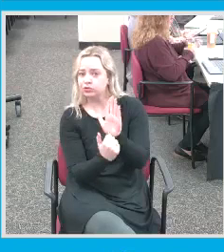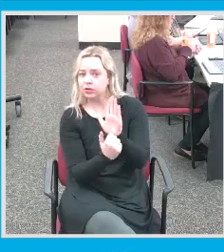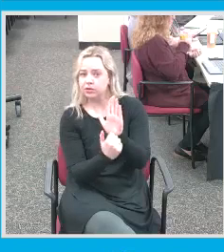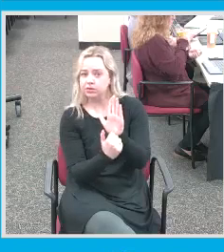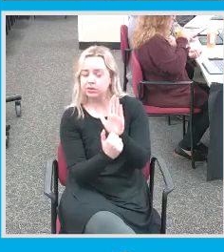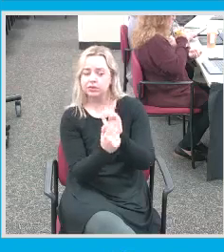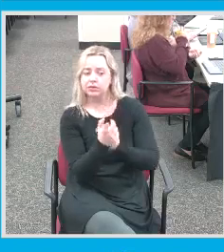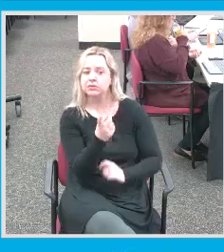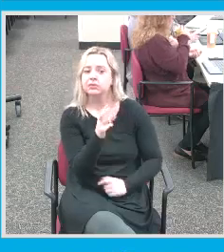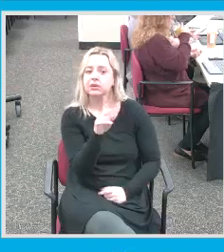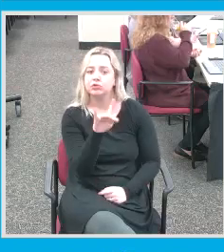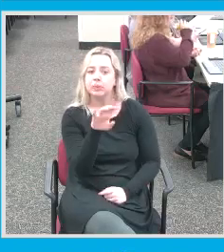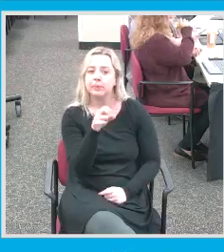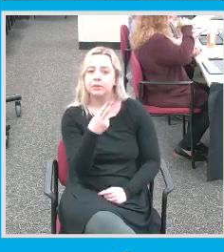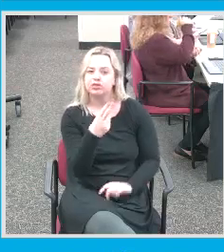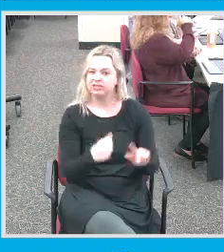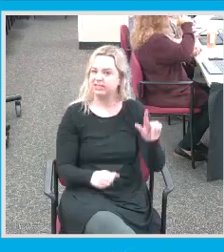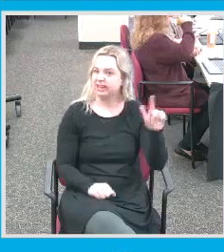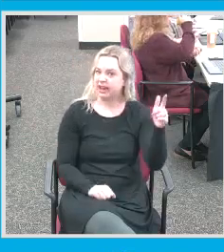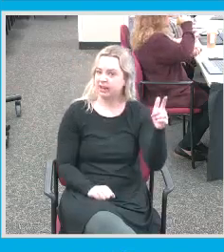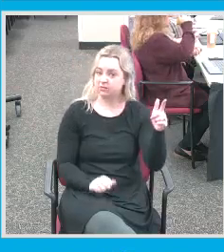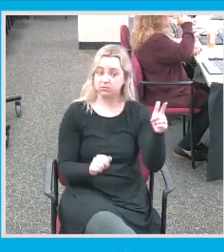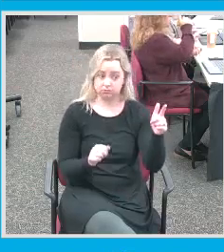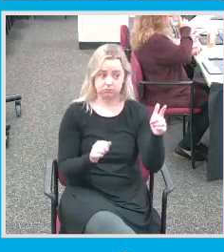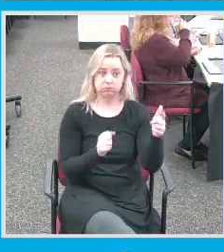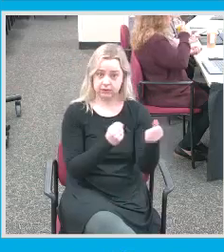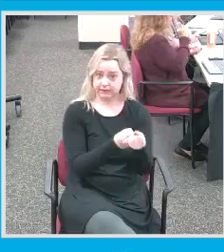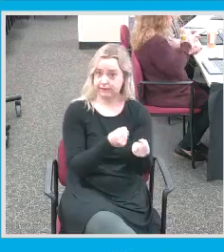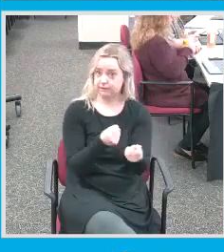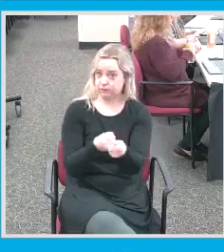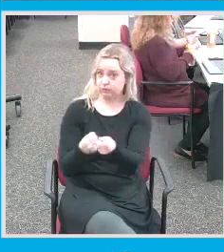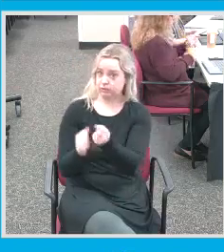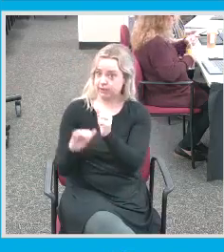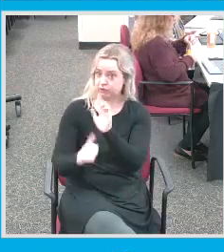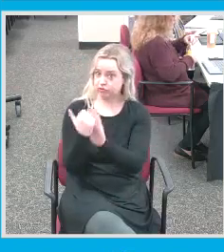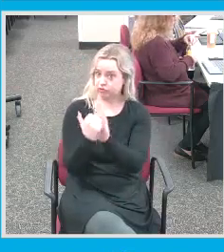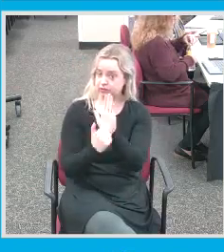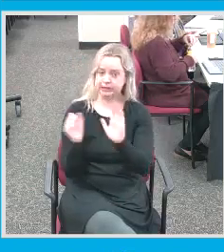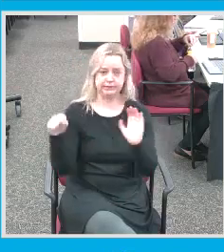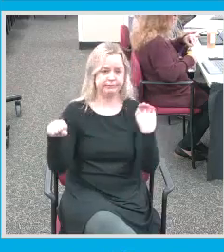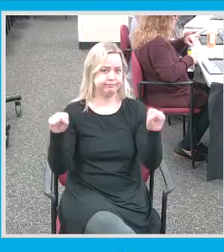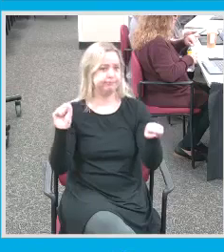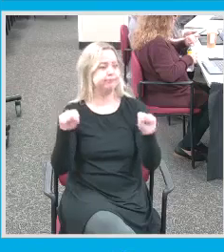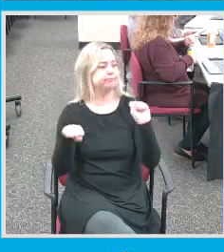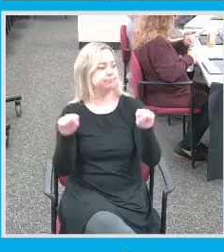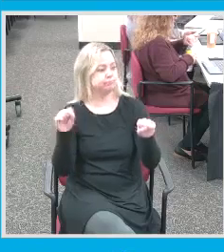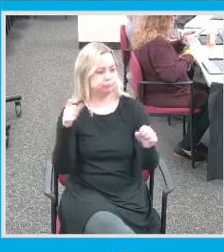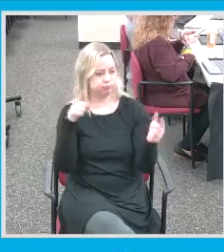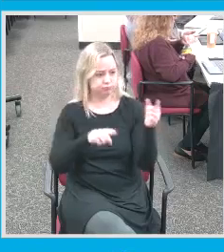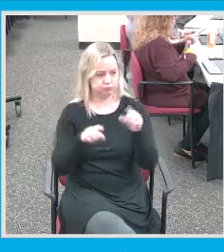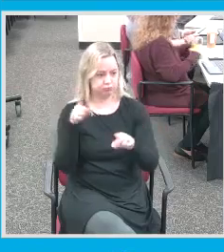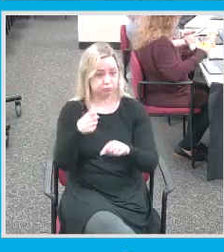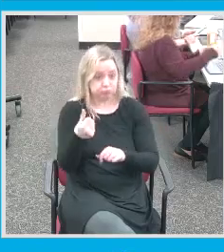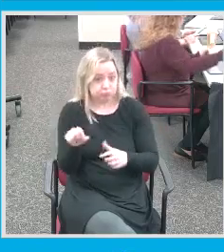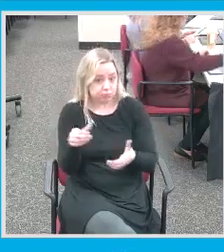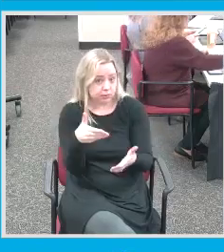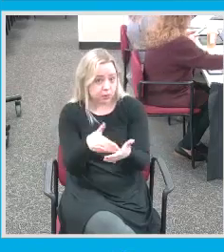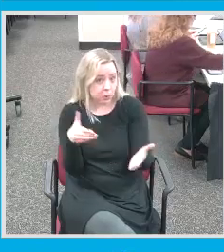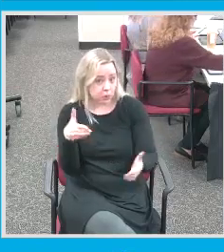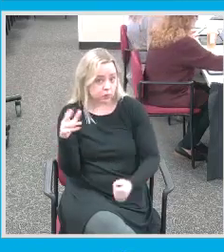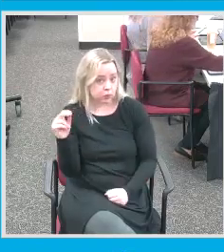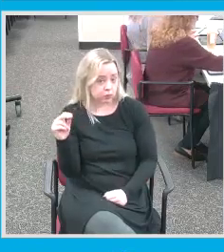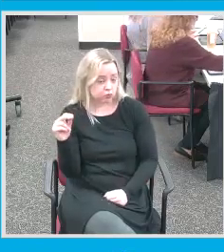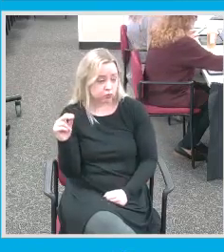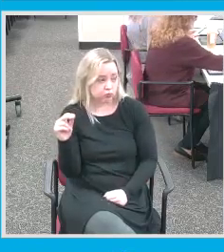seconded that. All in favor of the agenda as presented? Aye. Aye. Aye. Any opposed? No, and